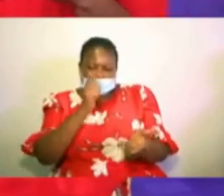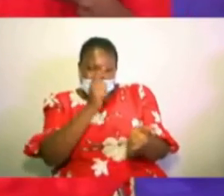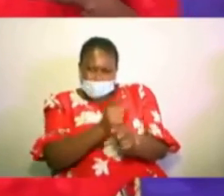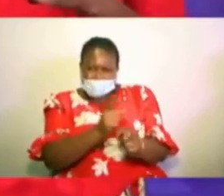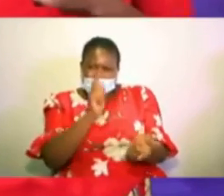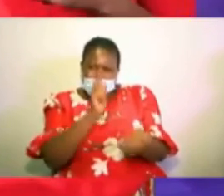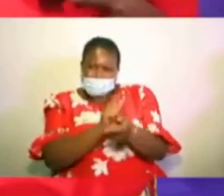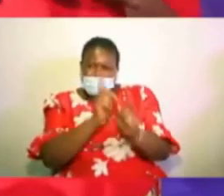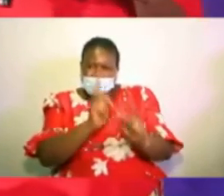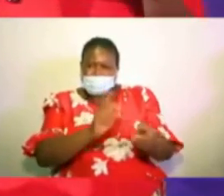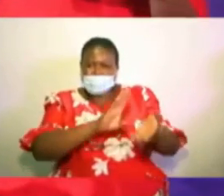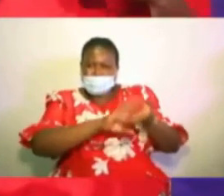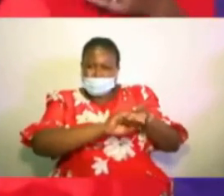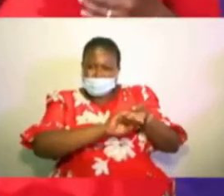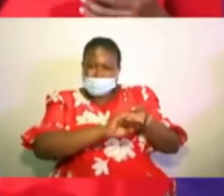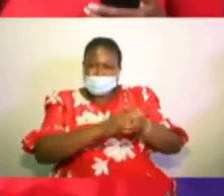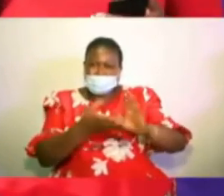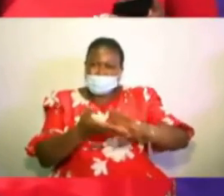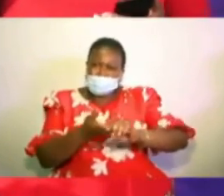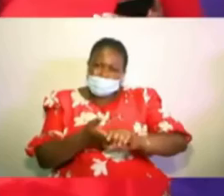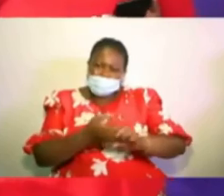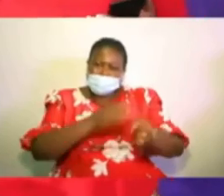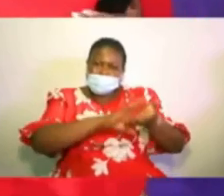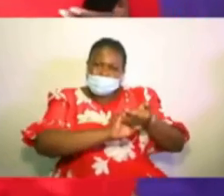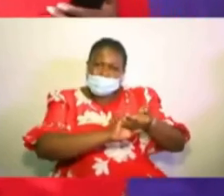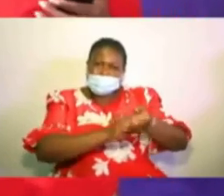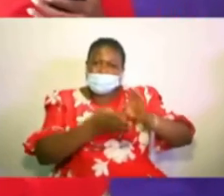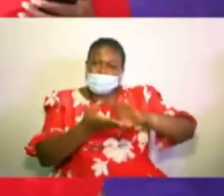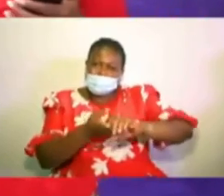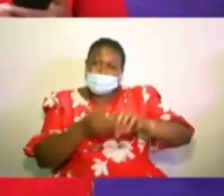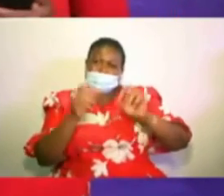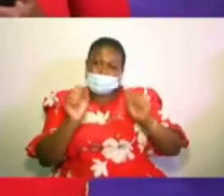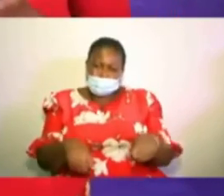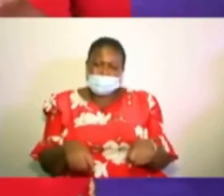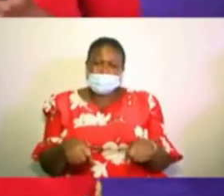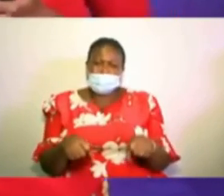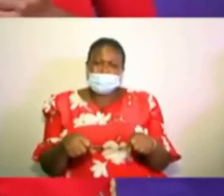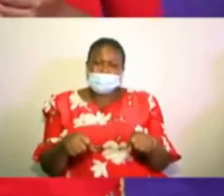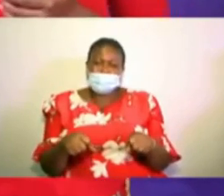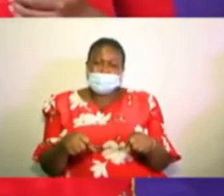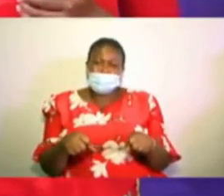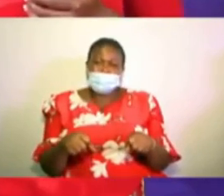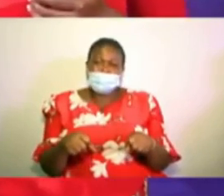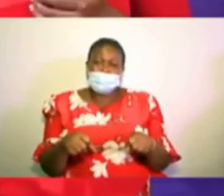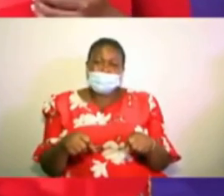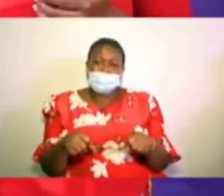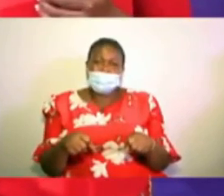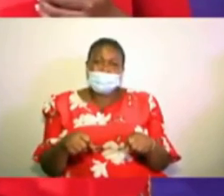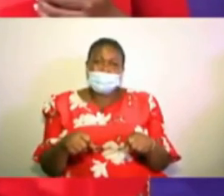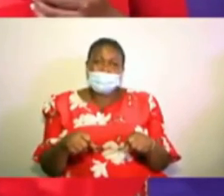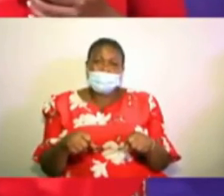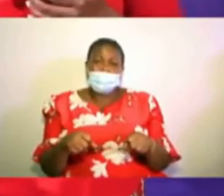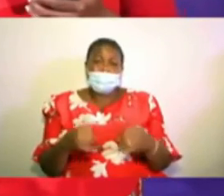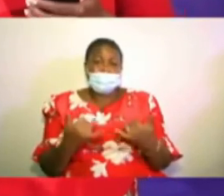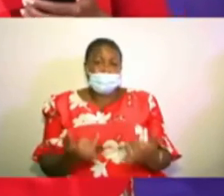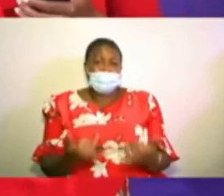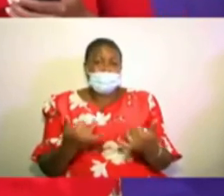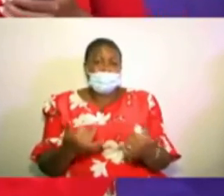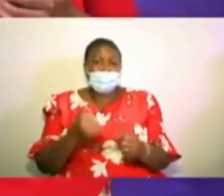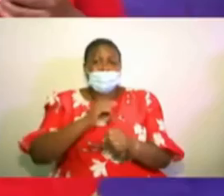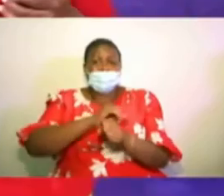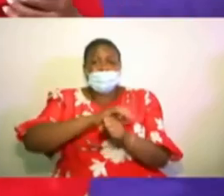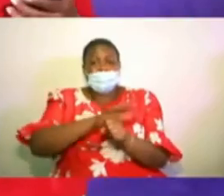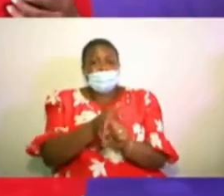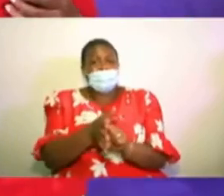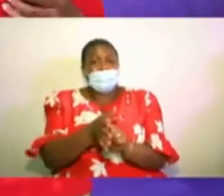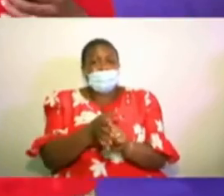aussi une communion que vous partagez avec quelqu'un à qui vous pouvez serrer la main. Today COVID-19 has prevented